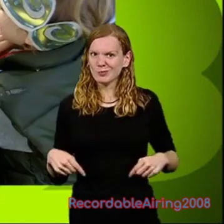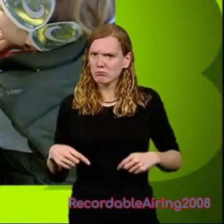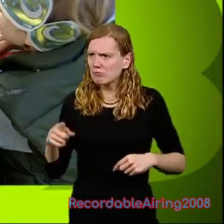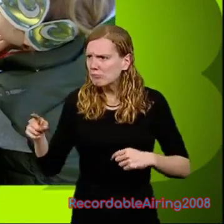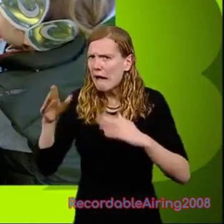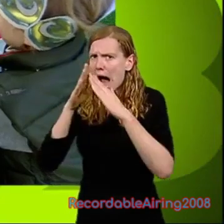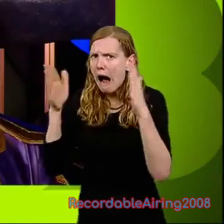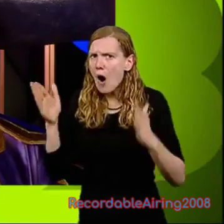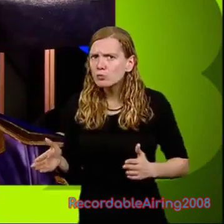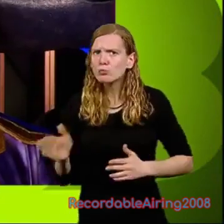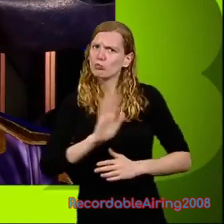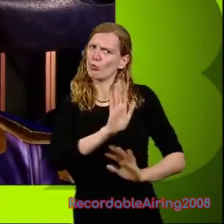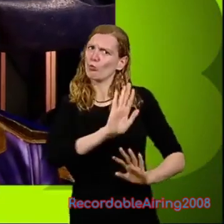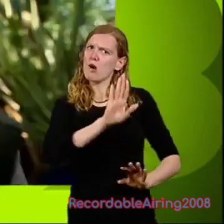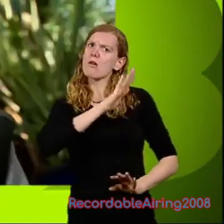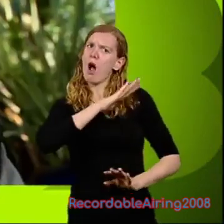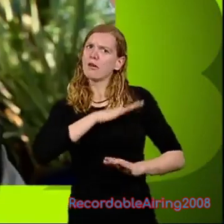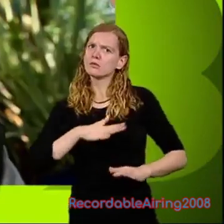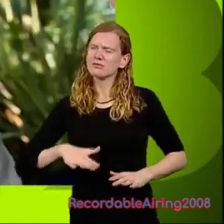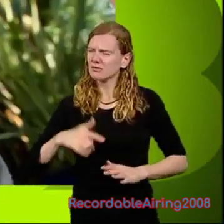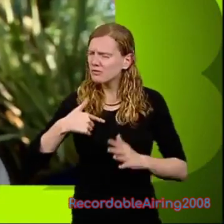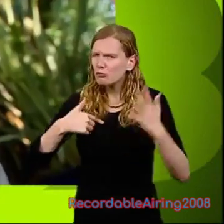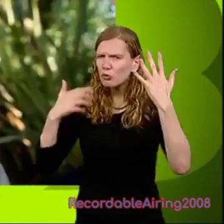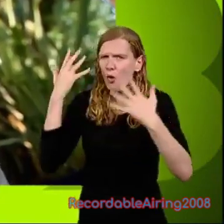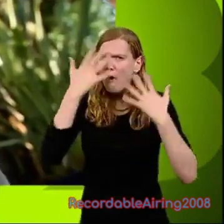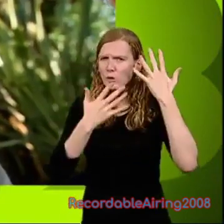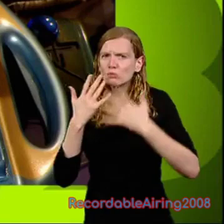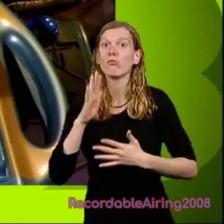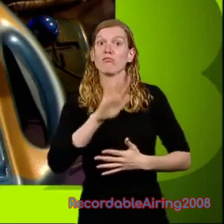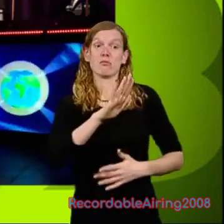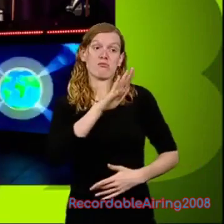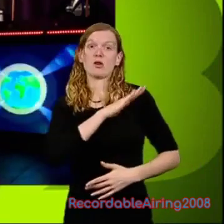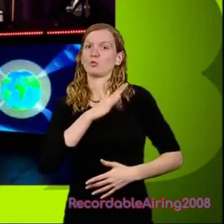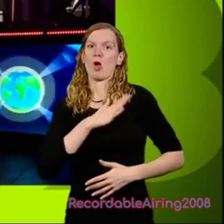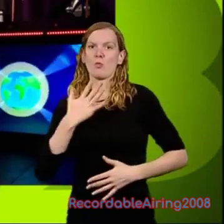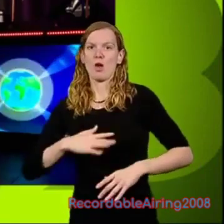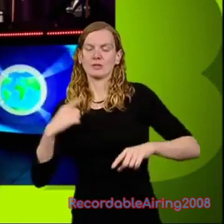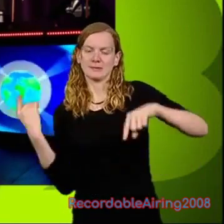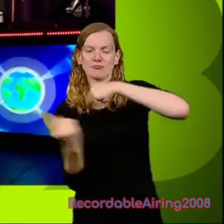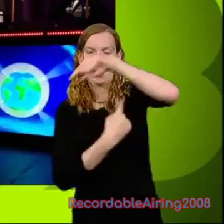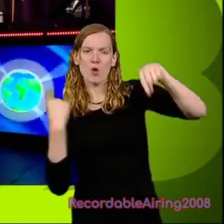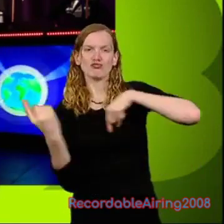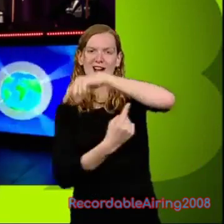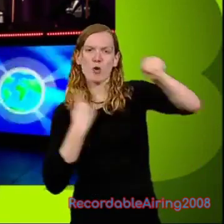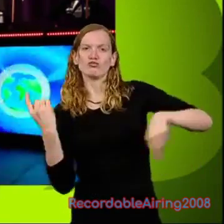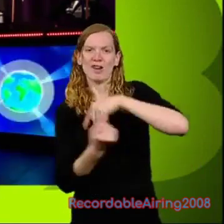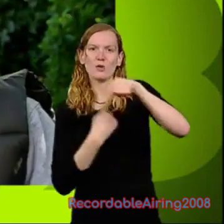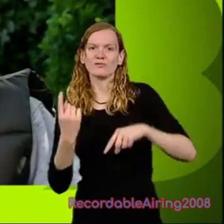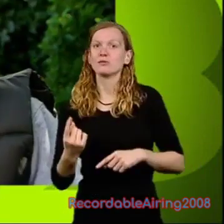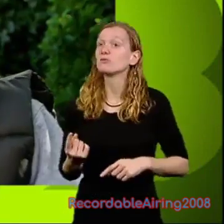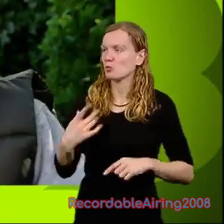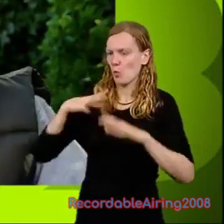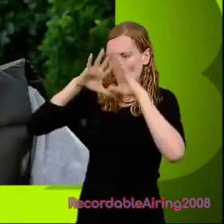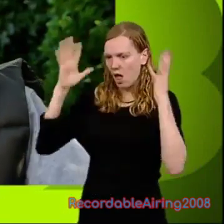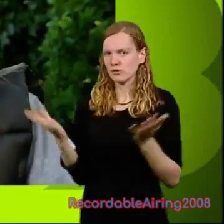garden. Confusing. We're in the garden so we have more space to spin around. But the world's already spinning around. Yeah, but we want